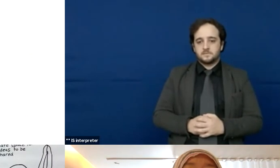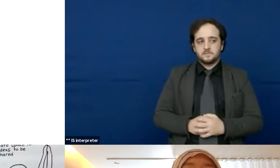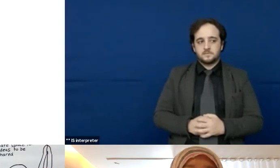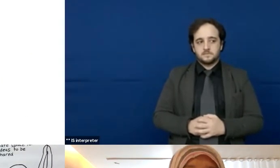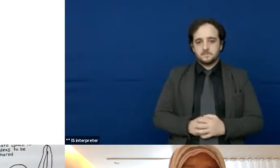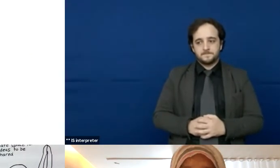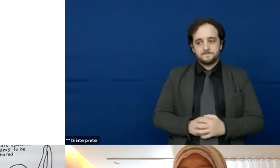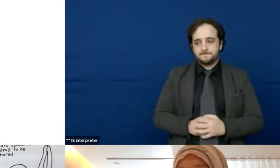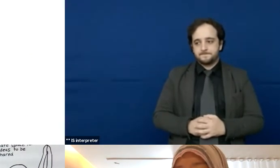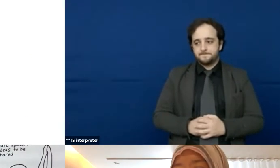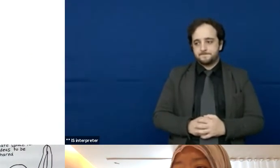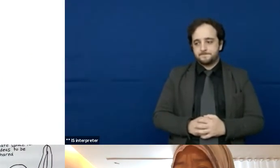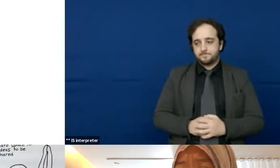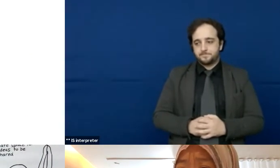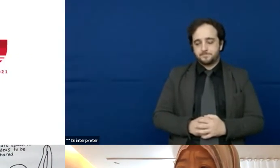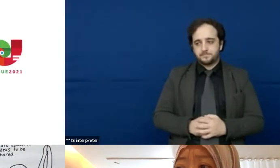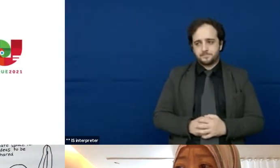well to the larger society.